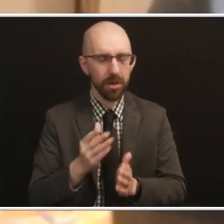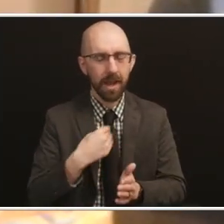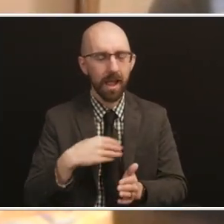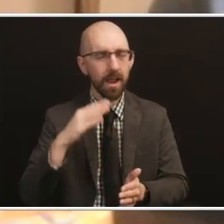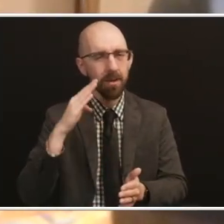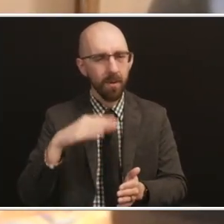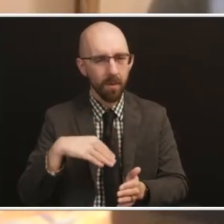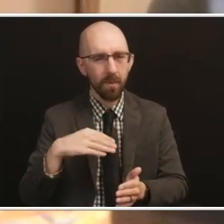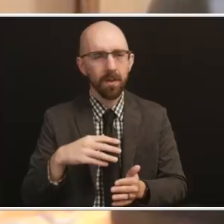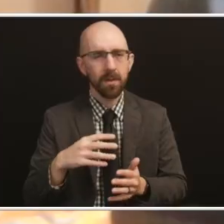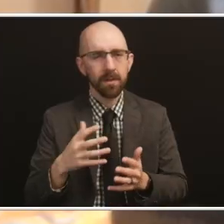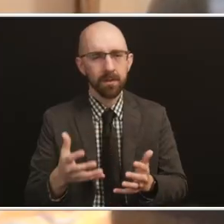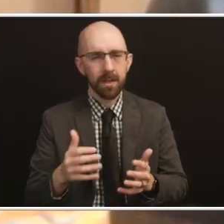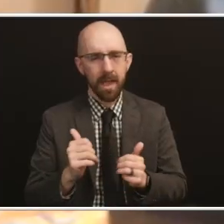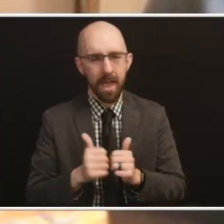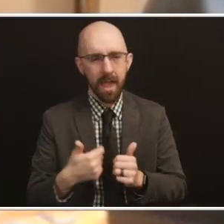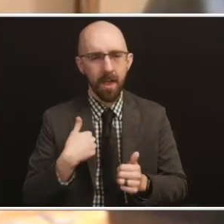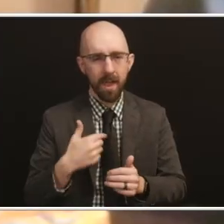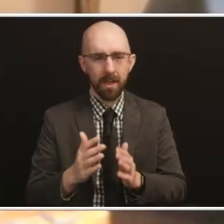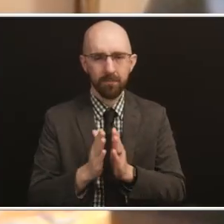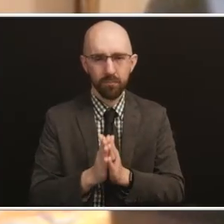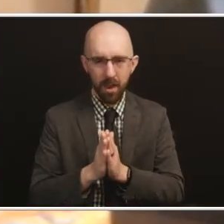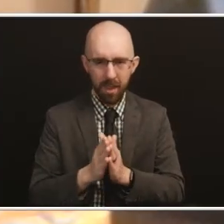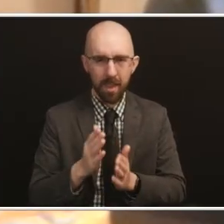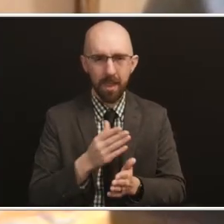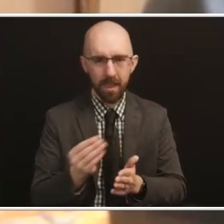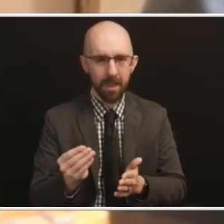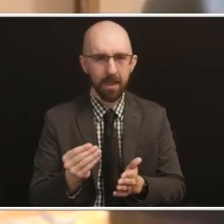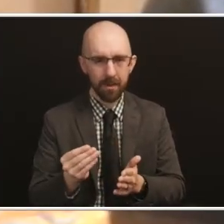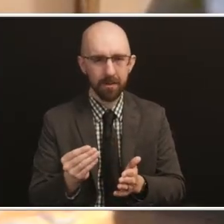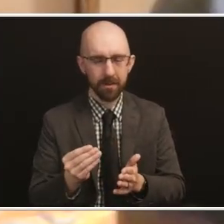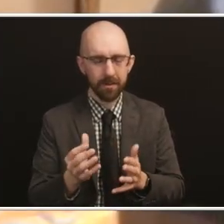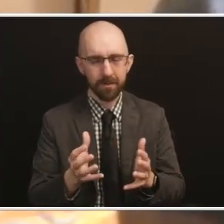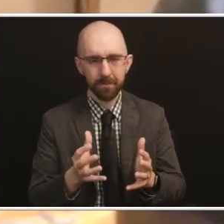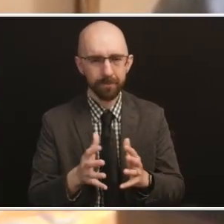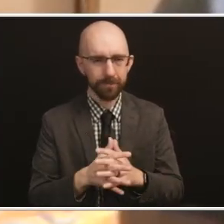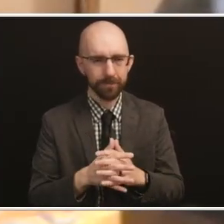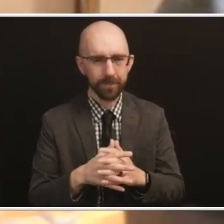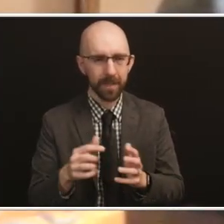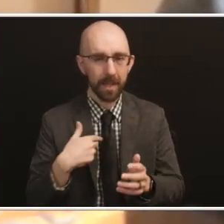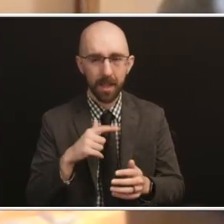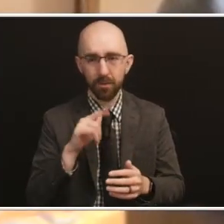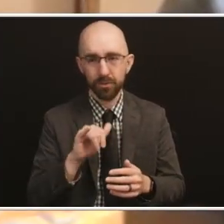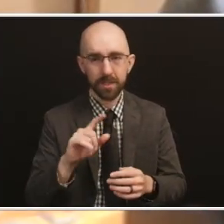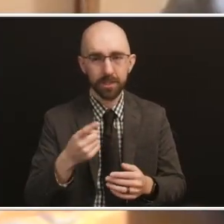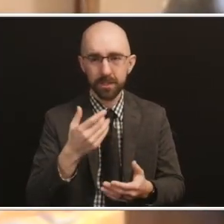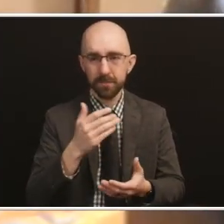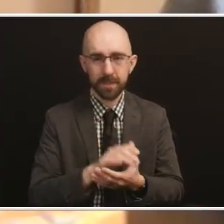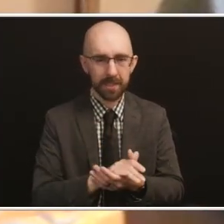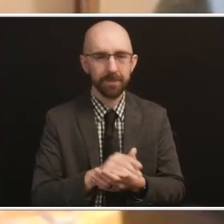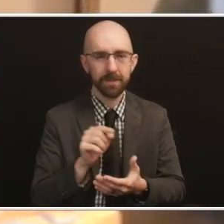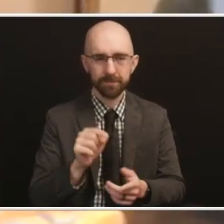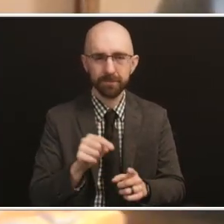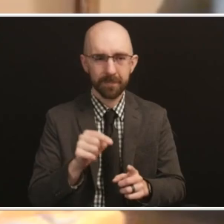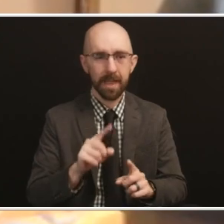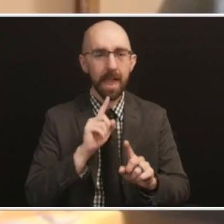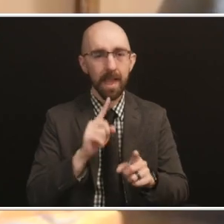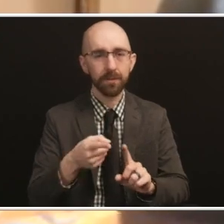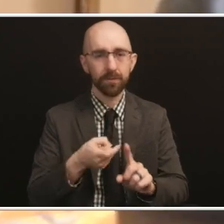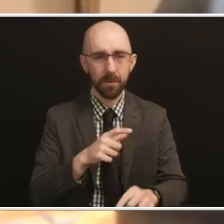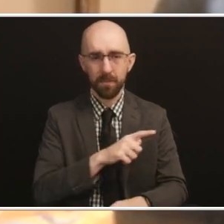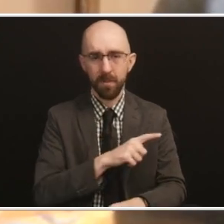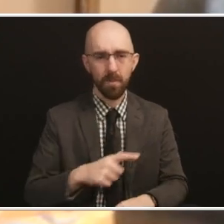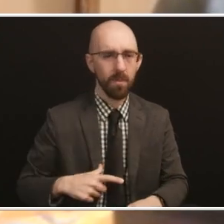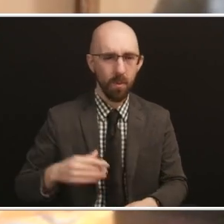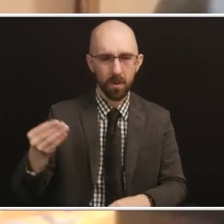know how I prayed, and I really just believe it's an answer from the Lord.